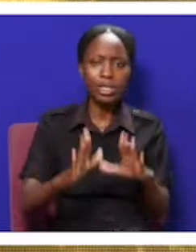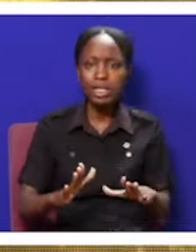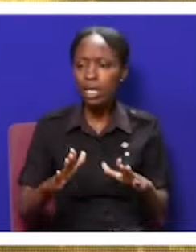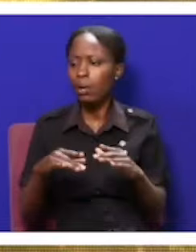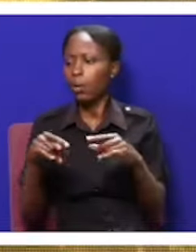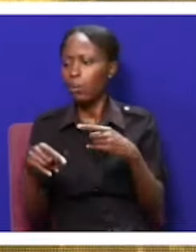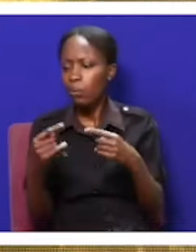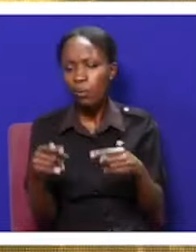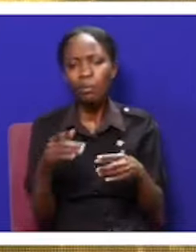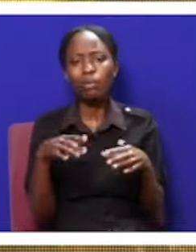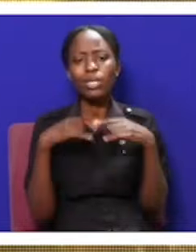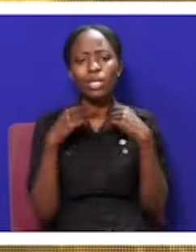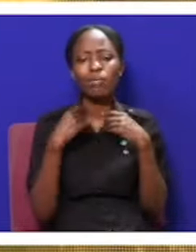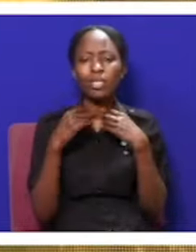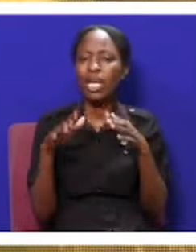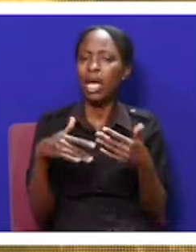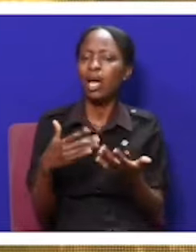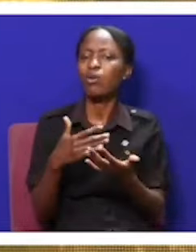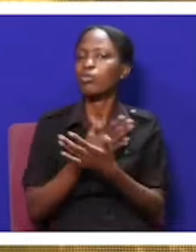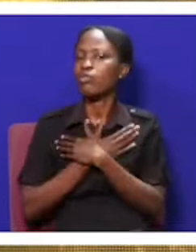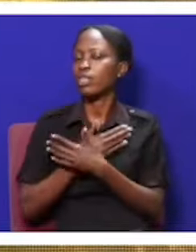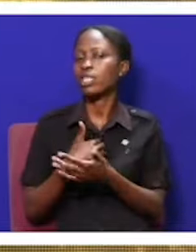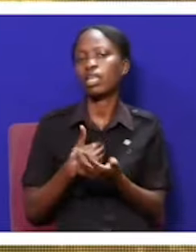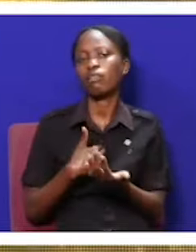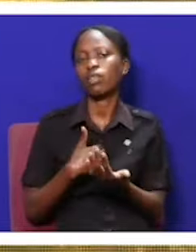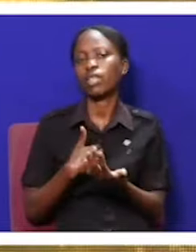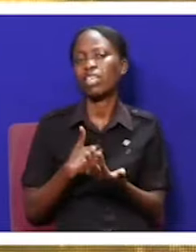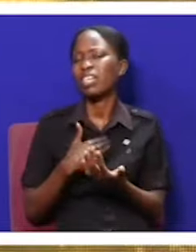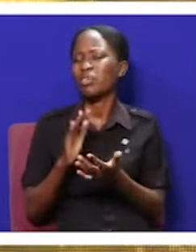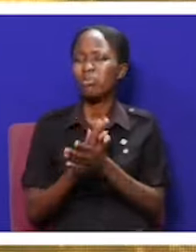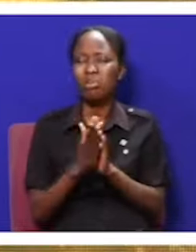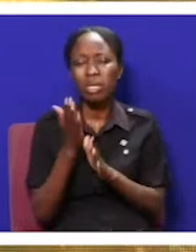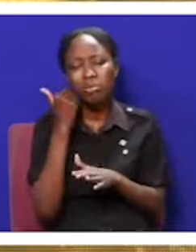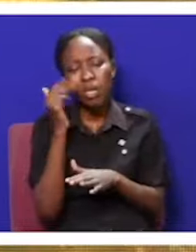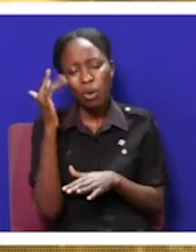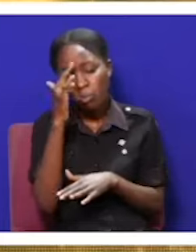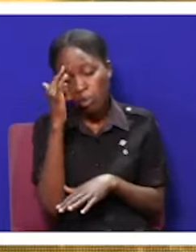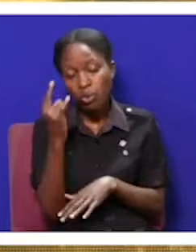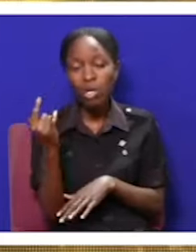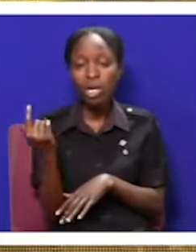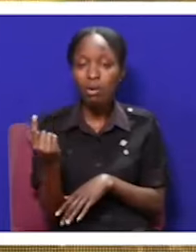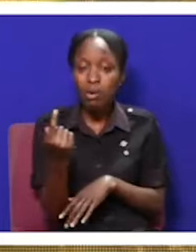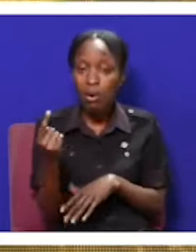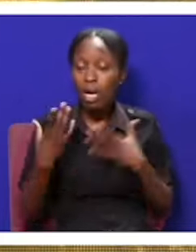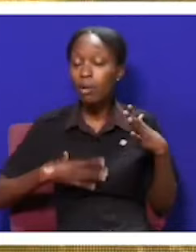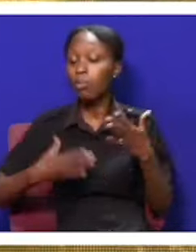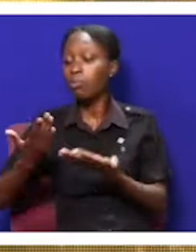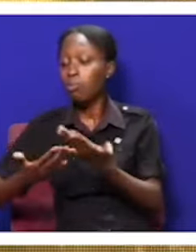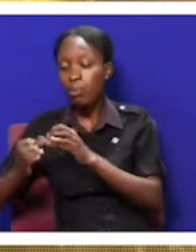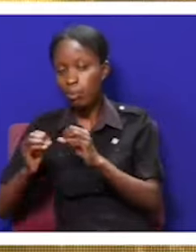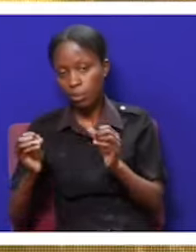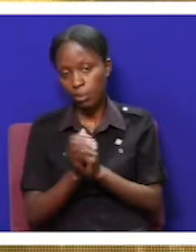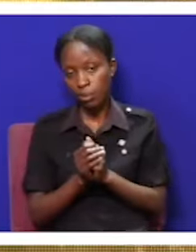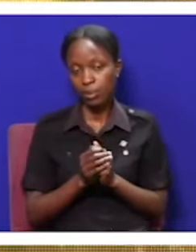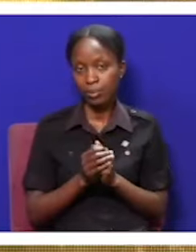your pastor. How will you even live? You'll be sick. Because you won't have anyone to socialize with, because the way God created us,